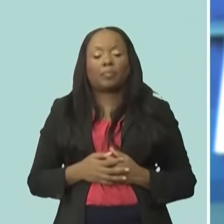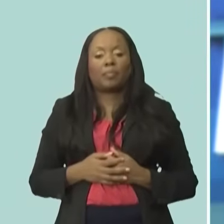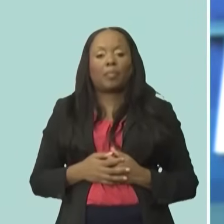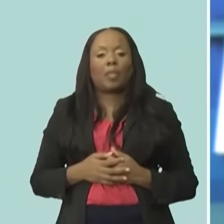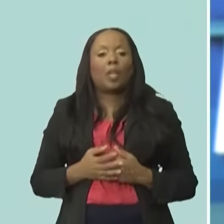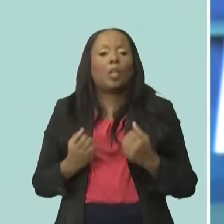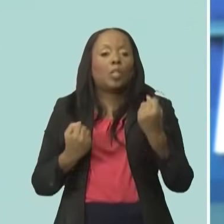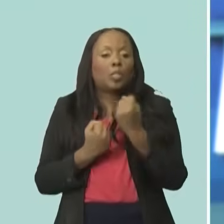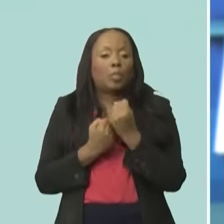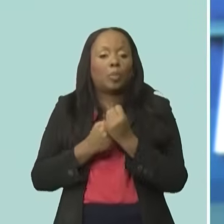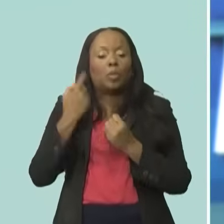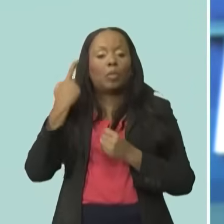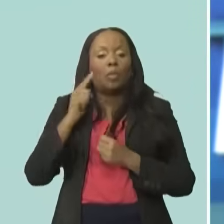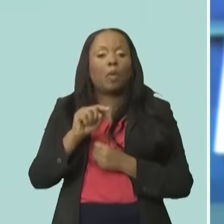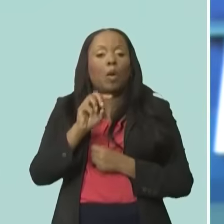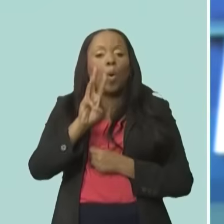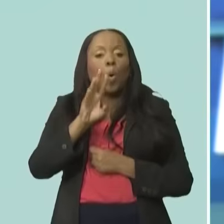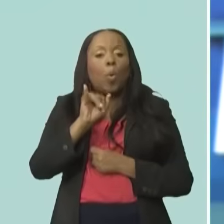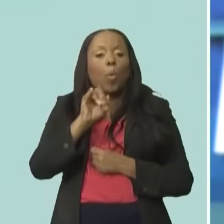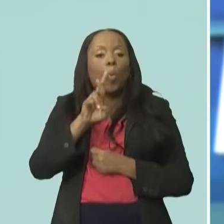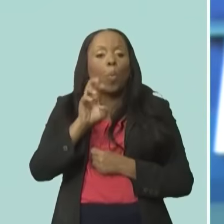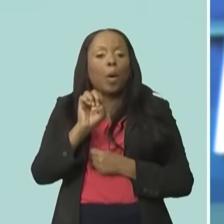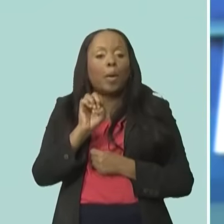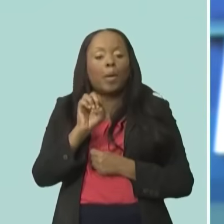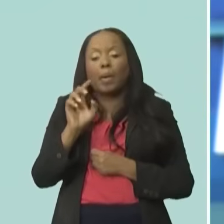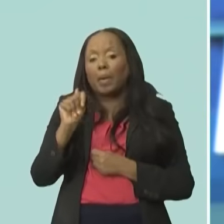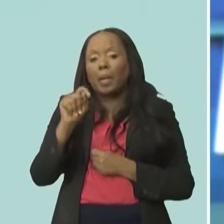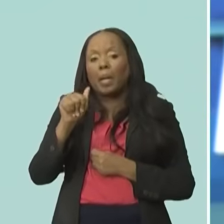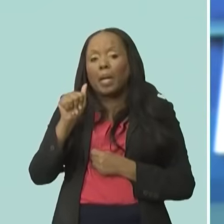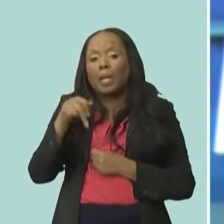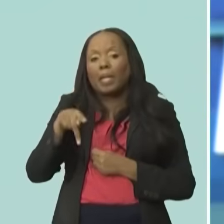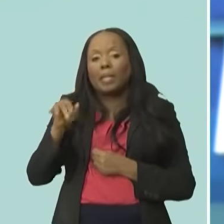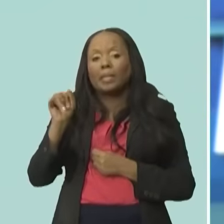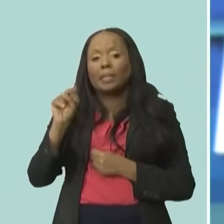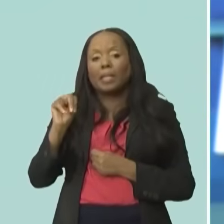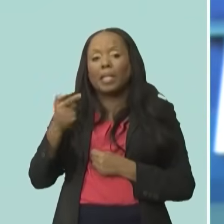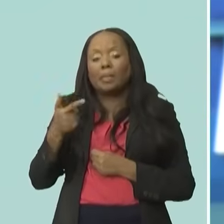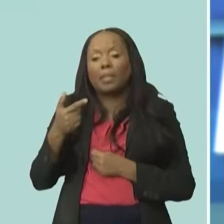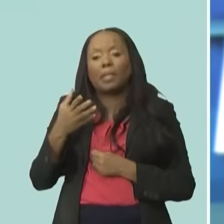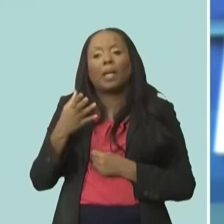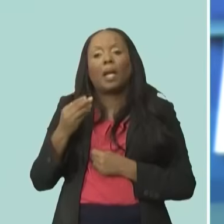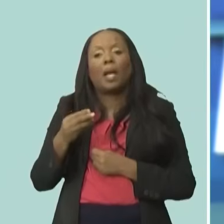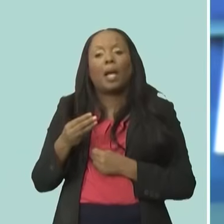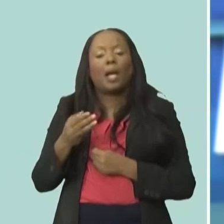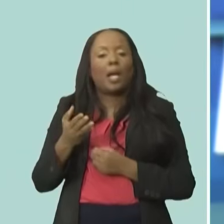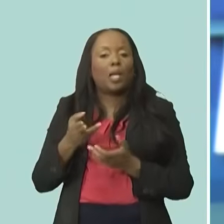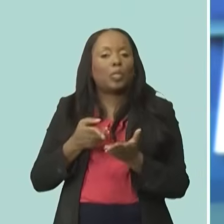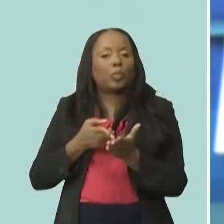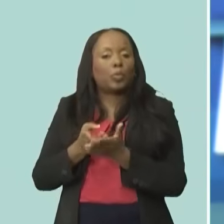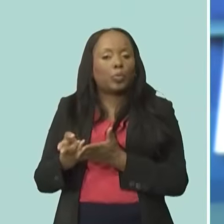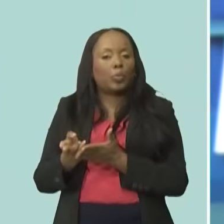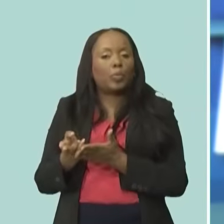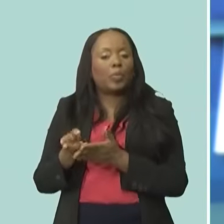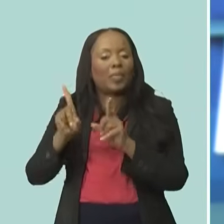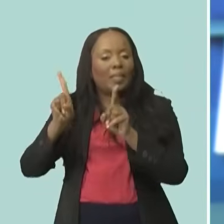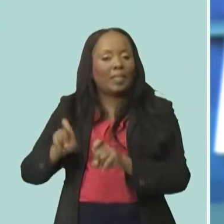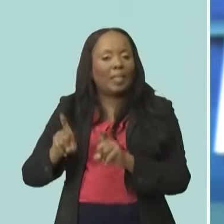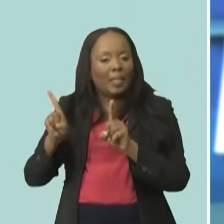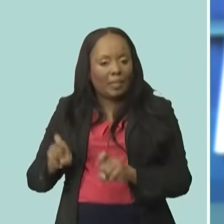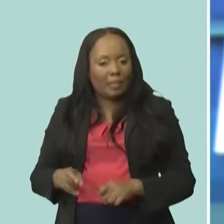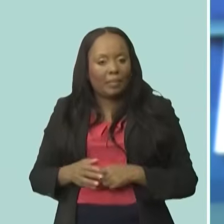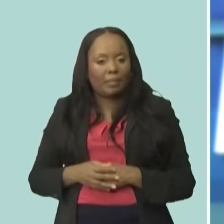Support tonight for the use of wiretapping and truth verification by the police is coming from Leader of the Opposition, DLP, Ralph